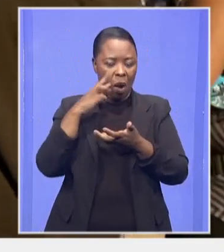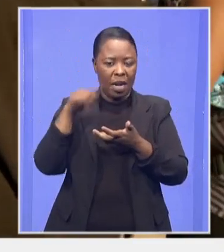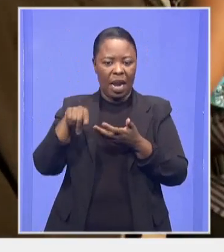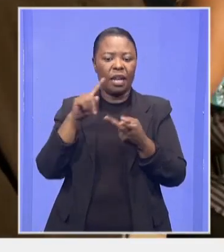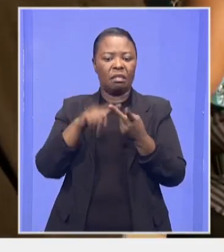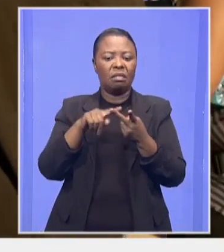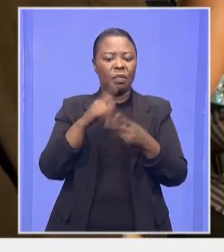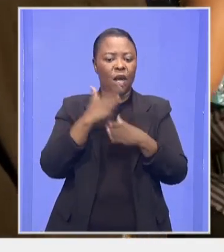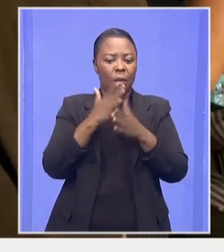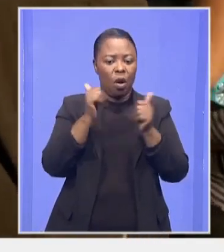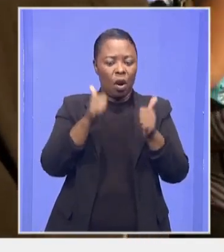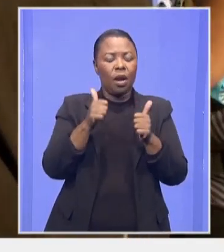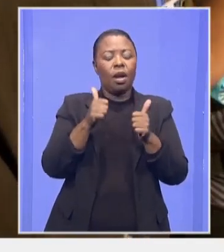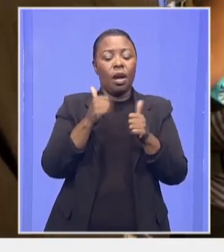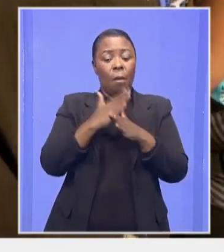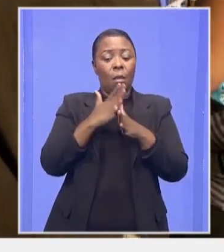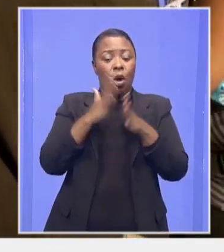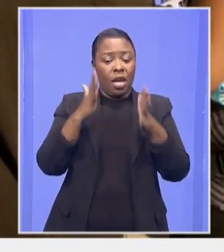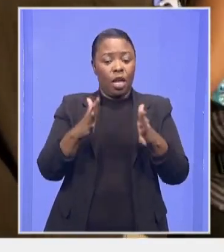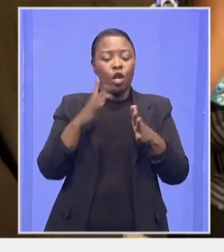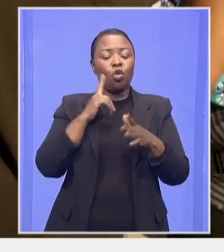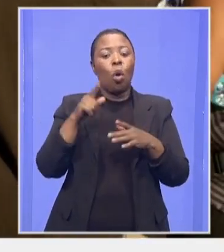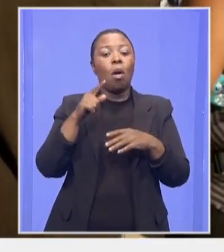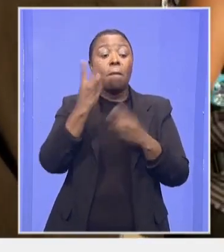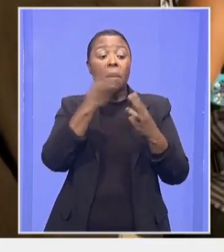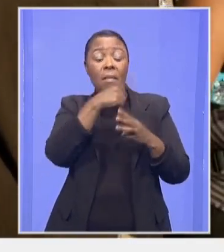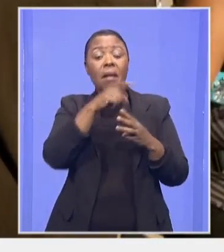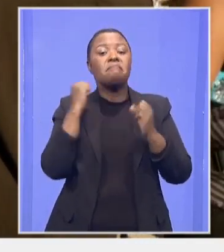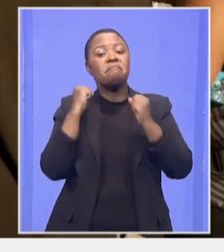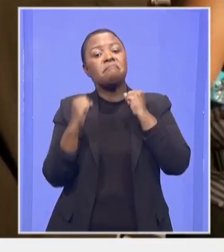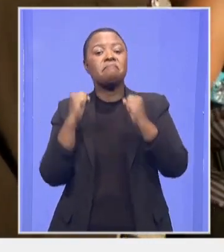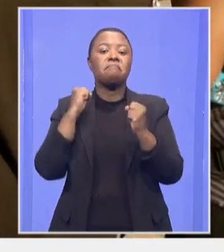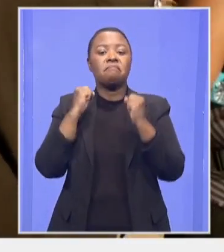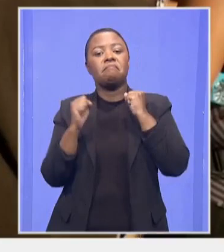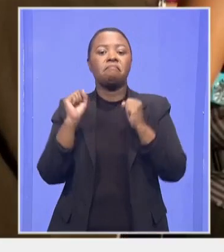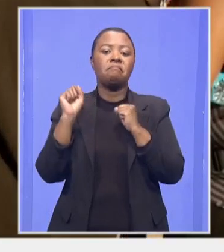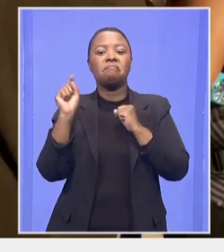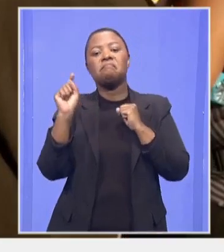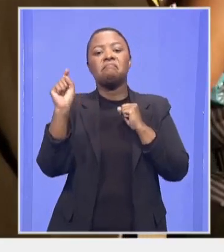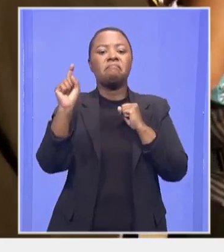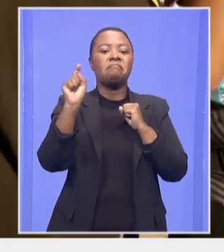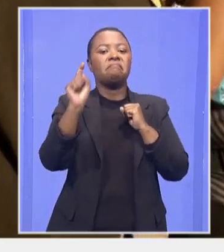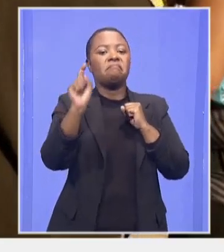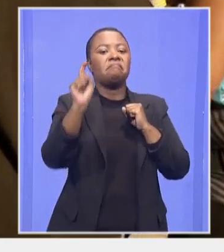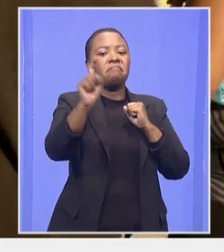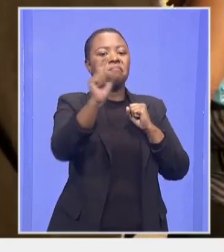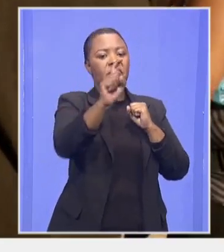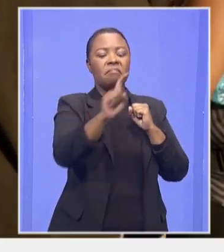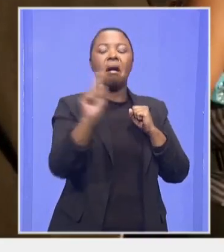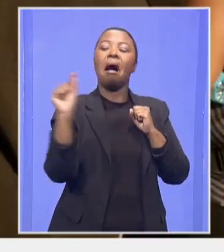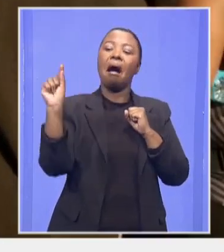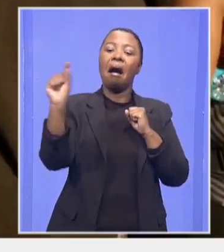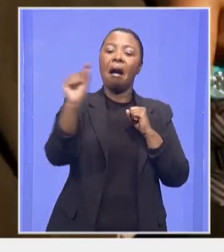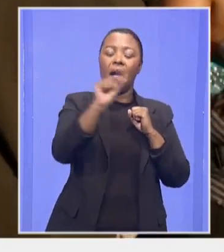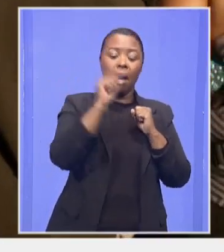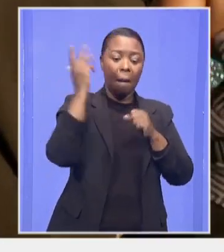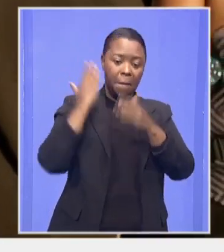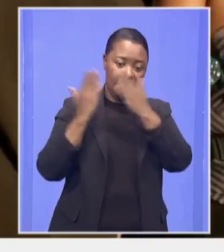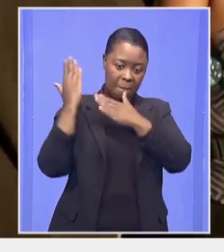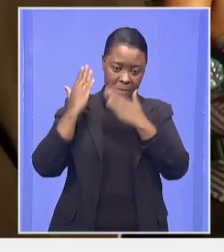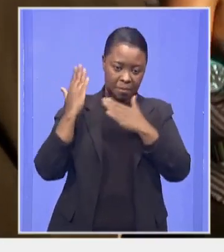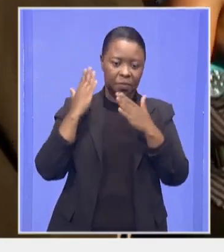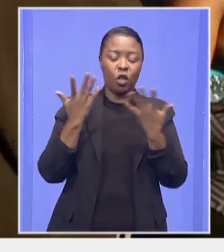the masters to come and work. So they ran through those sites to just reflect on that past, to also celebrate it. But today it is quite